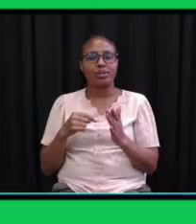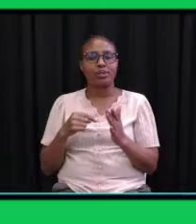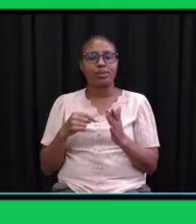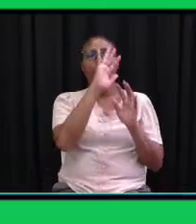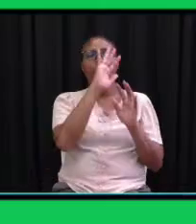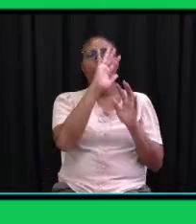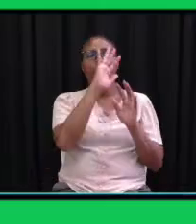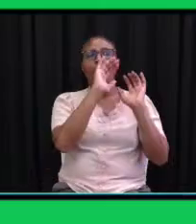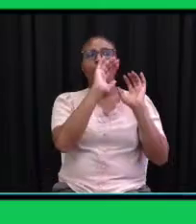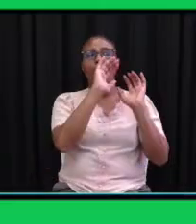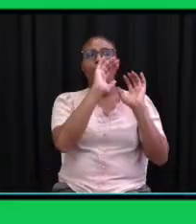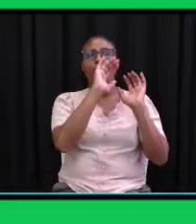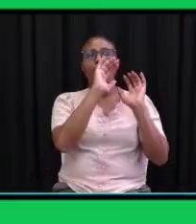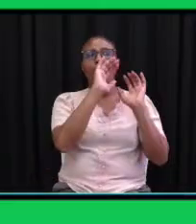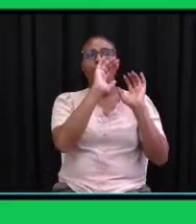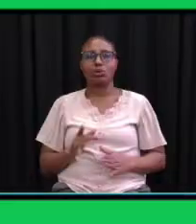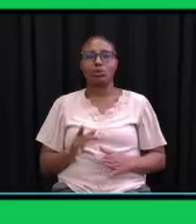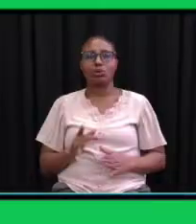Only